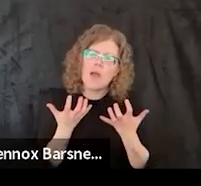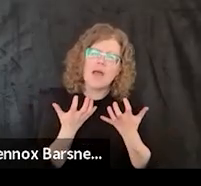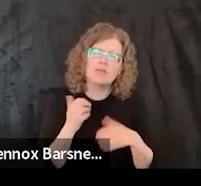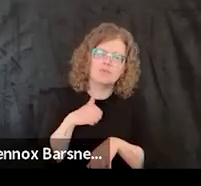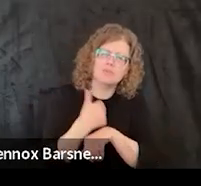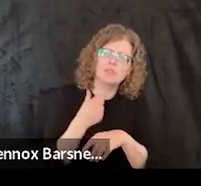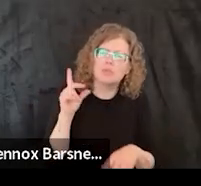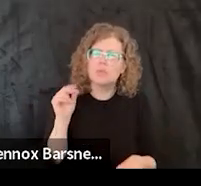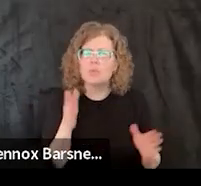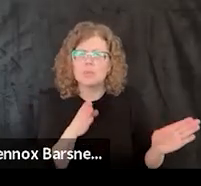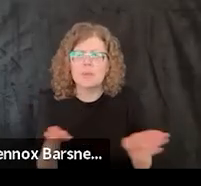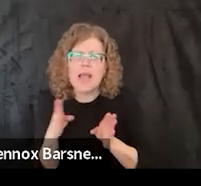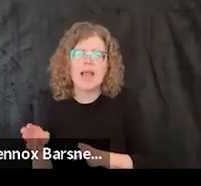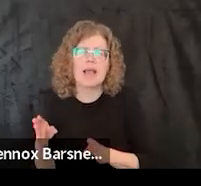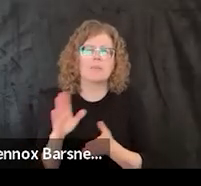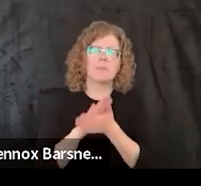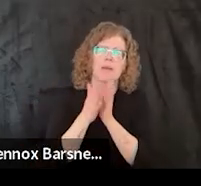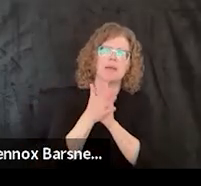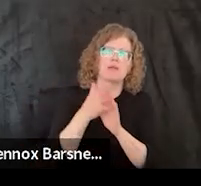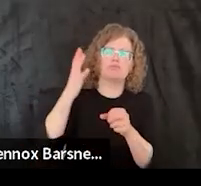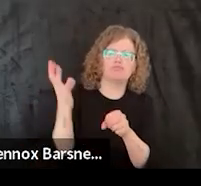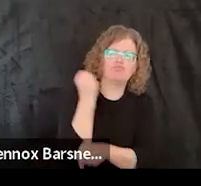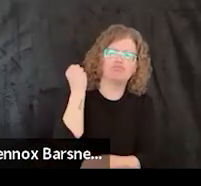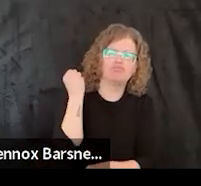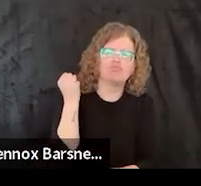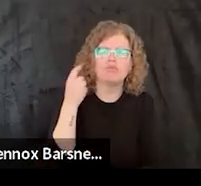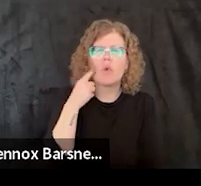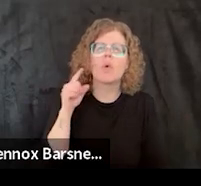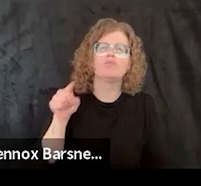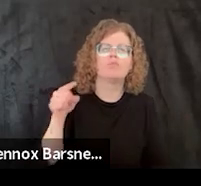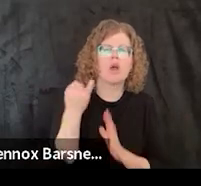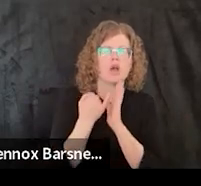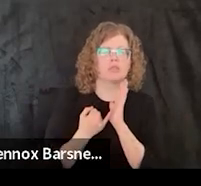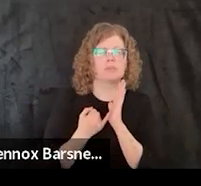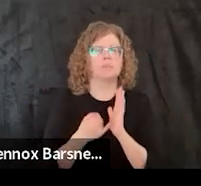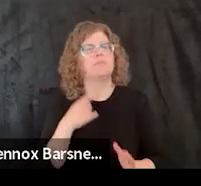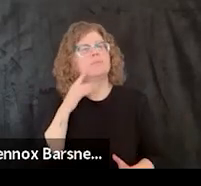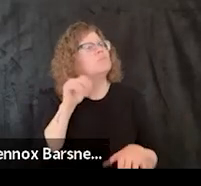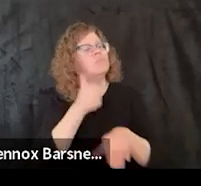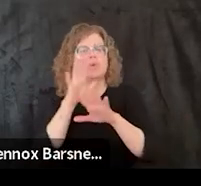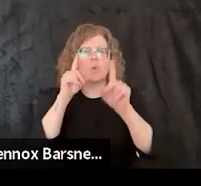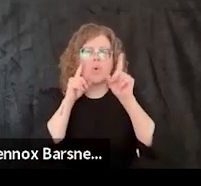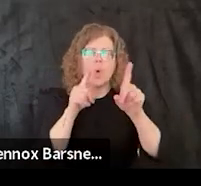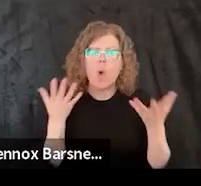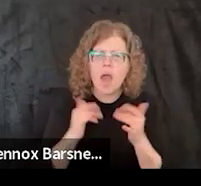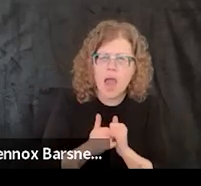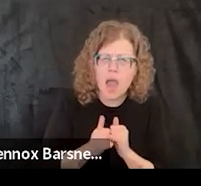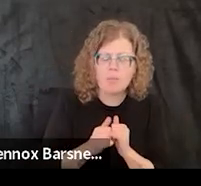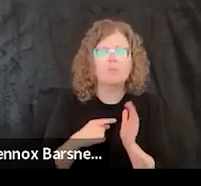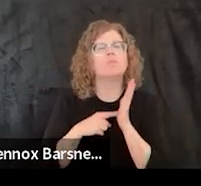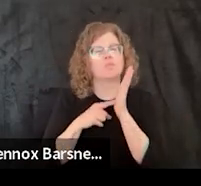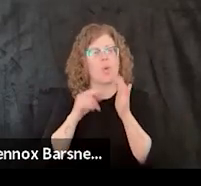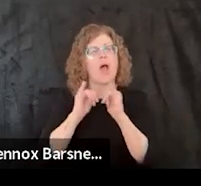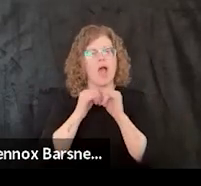is an in-depth understanding of what it will take to carry out the project and meet their goals. This is demonstrated by a clear,